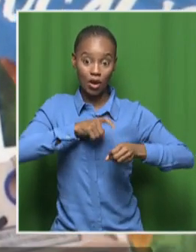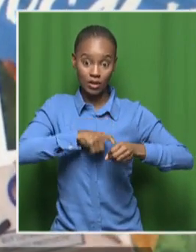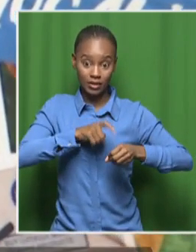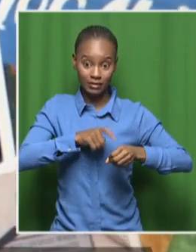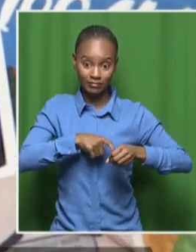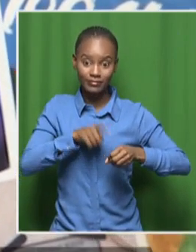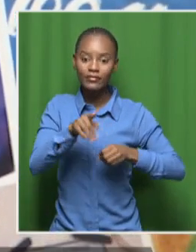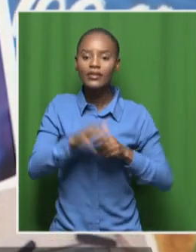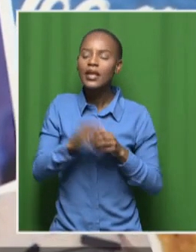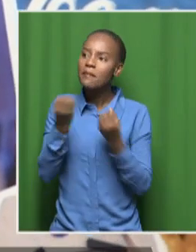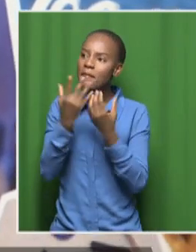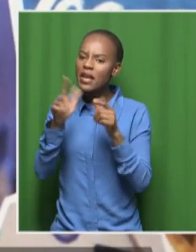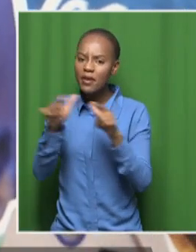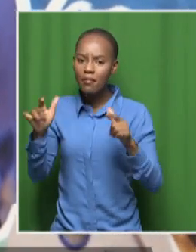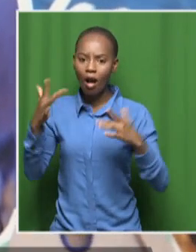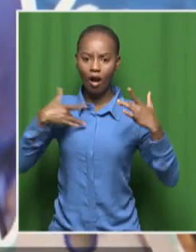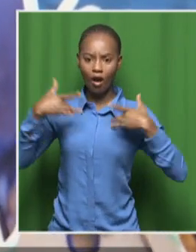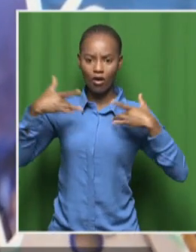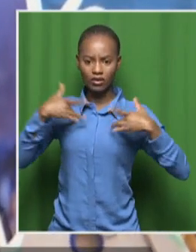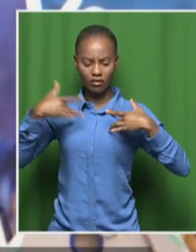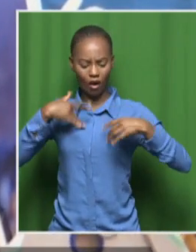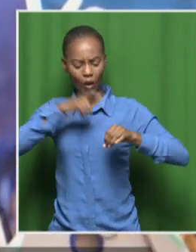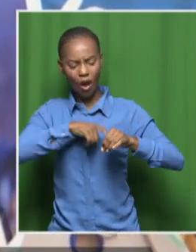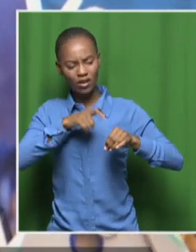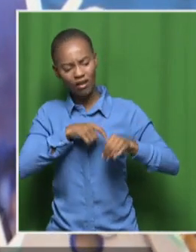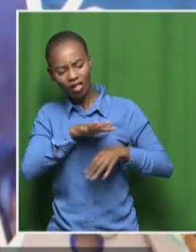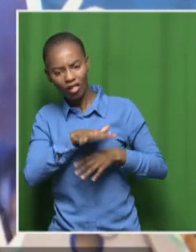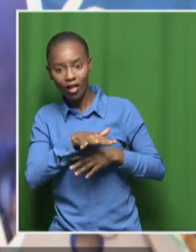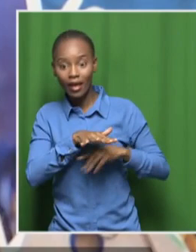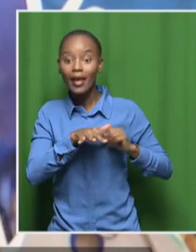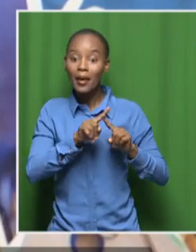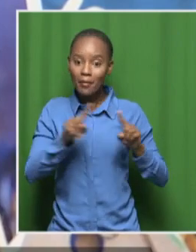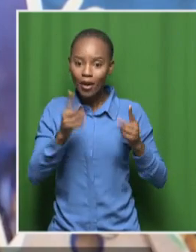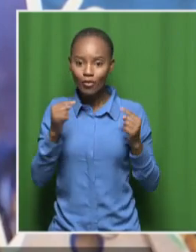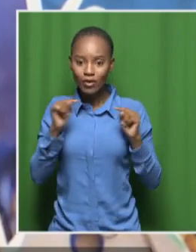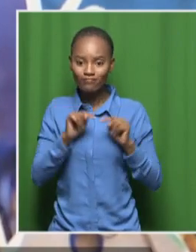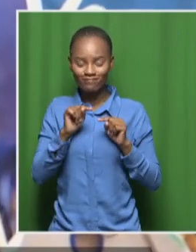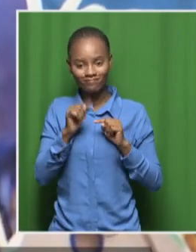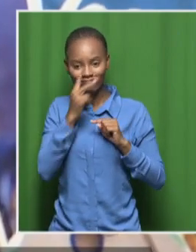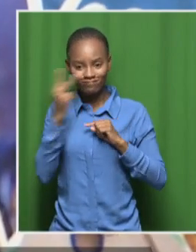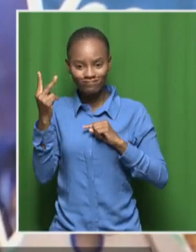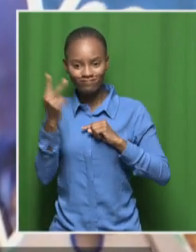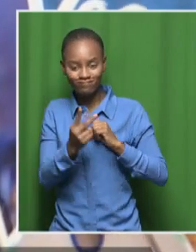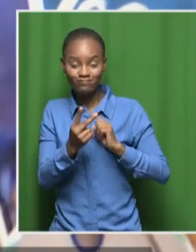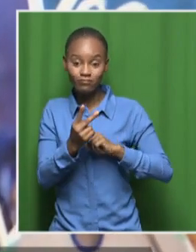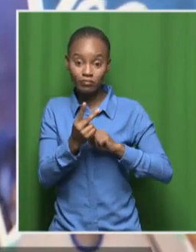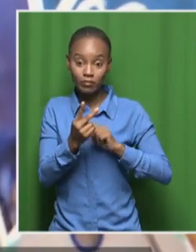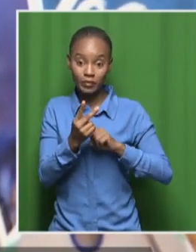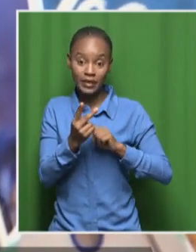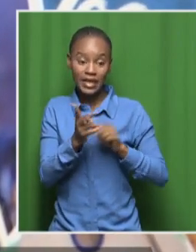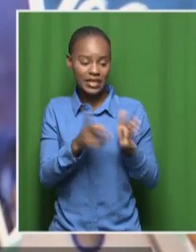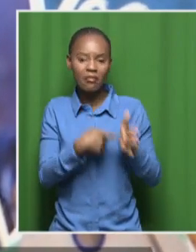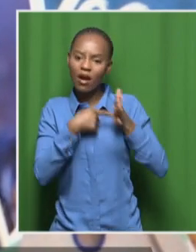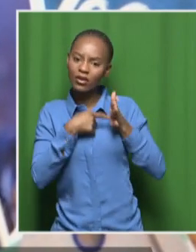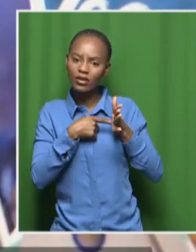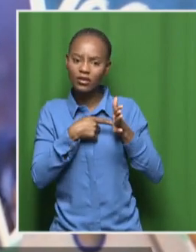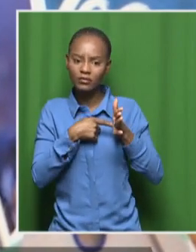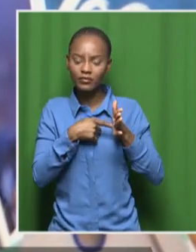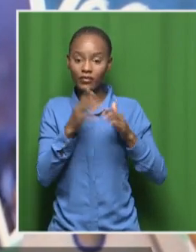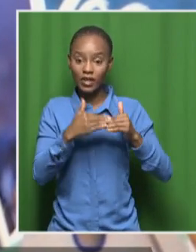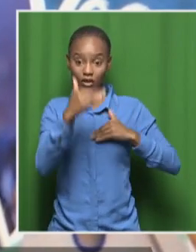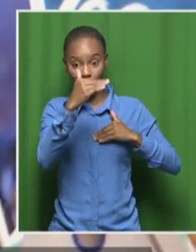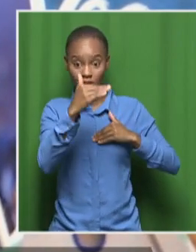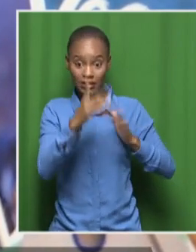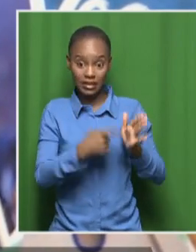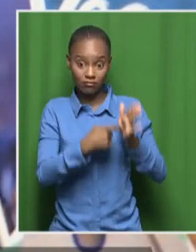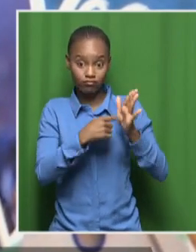without necessarily knowing that, we will achieve economies of scale. If we aggregate demand and like we're doing now with all of these commitments, those producers will